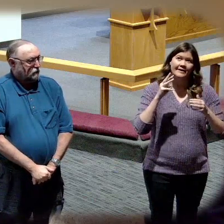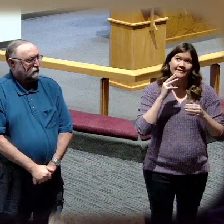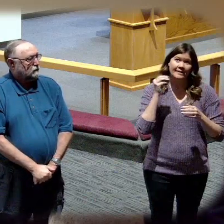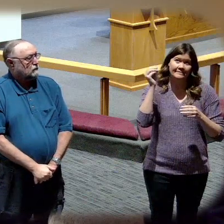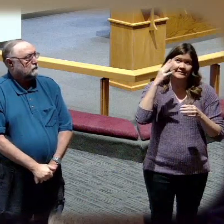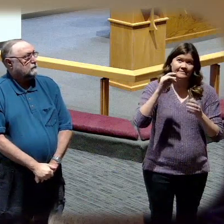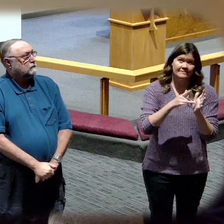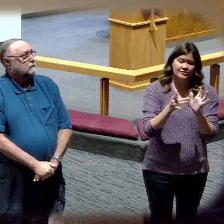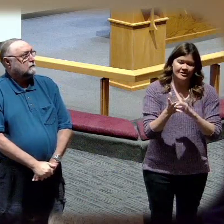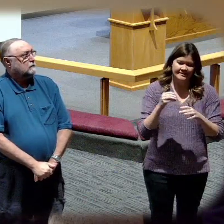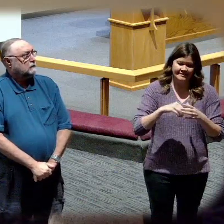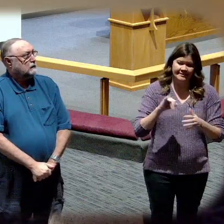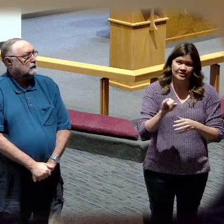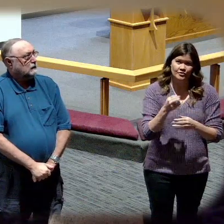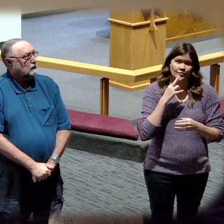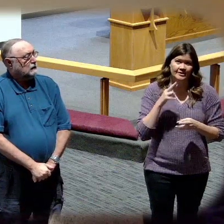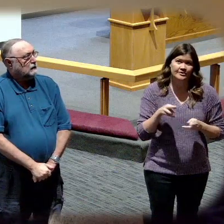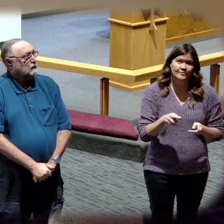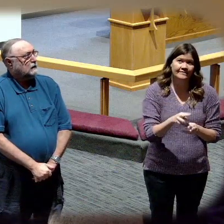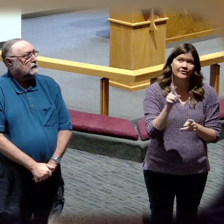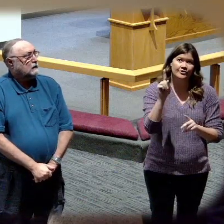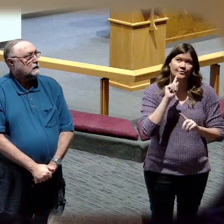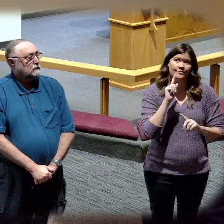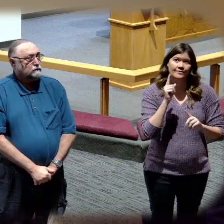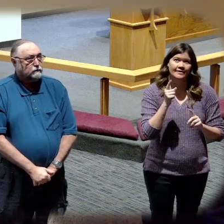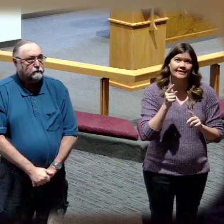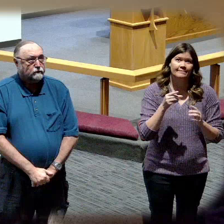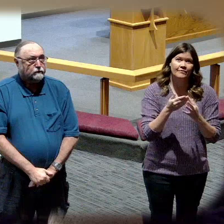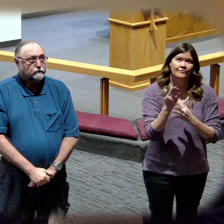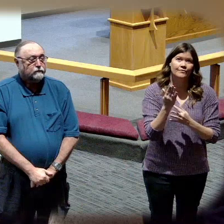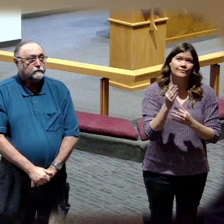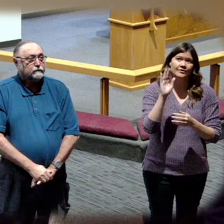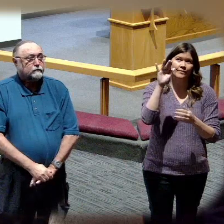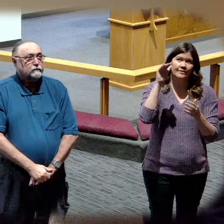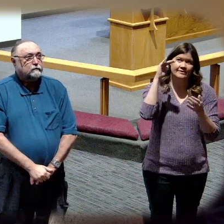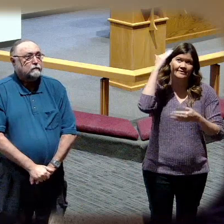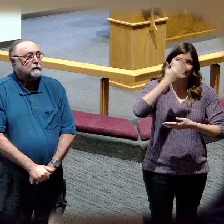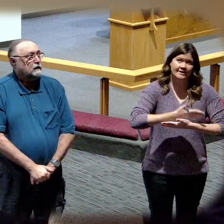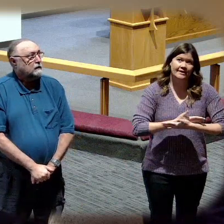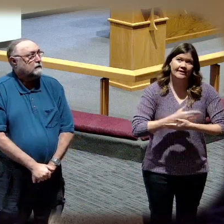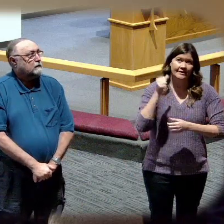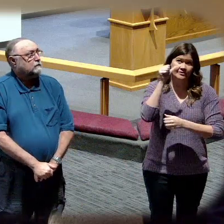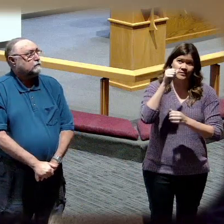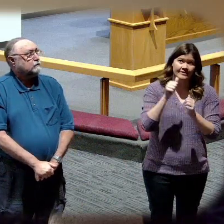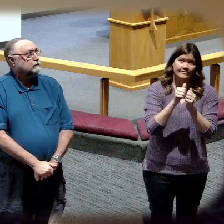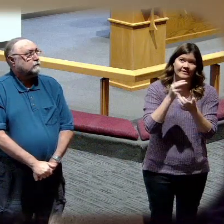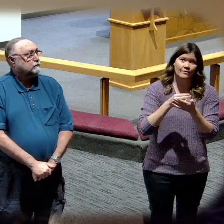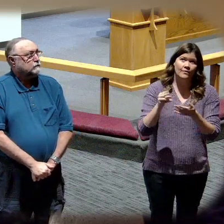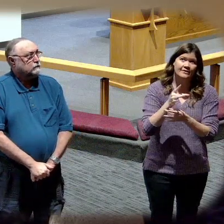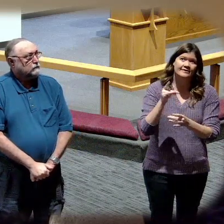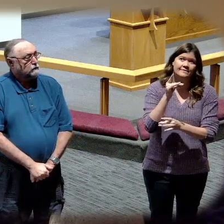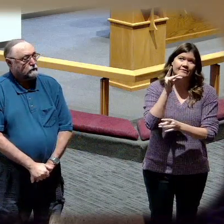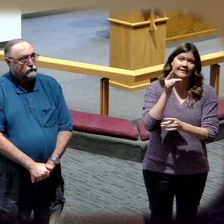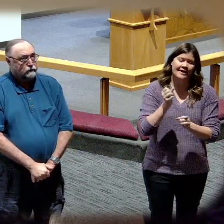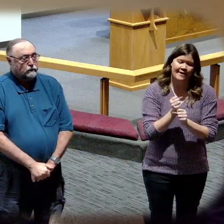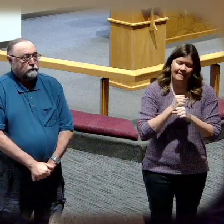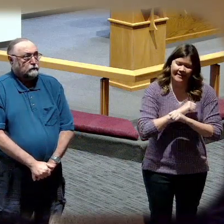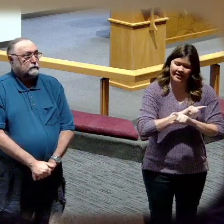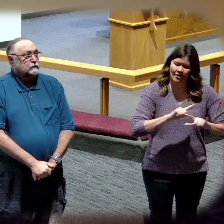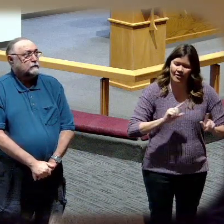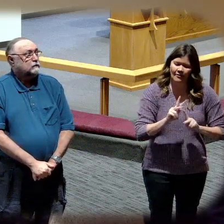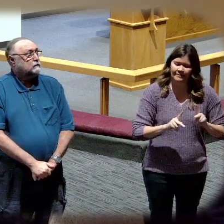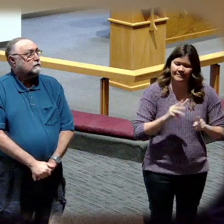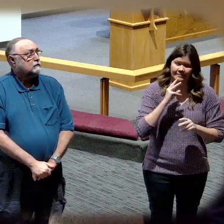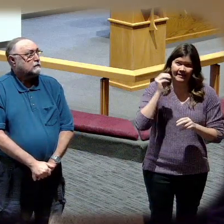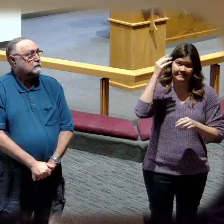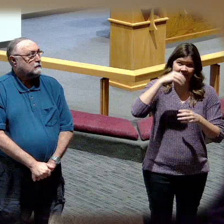Jesus, in the Jordan River, you proclaimed him your beloved Son and anointed him with the Holy Spirit. Make all who are